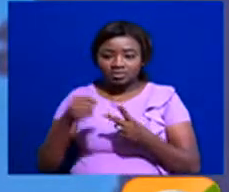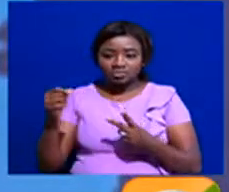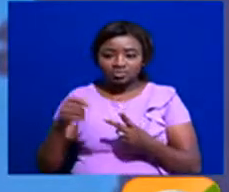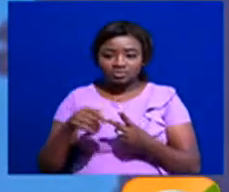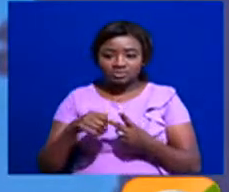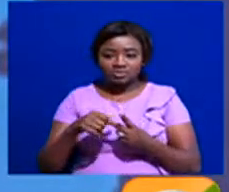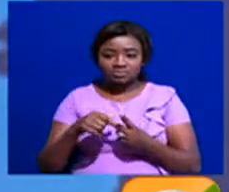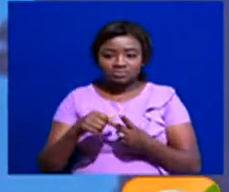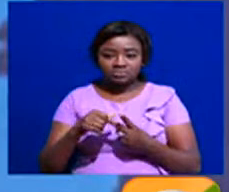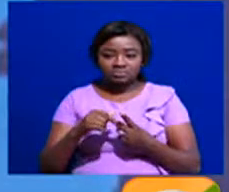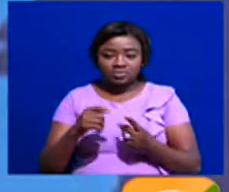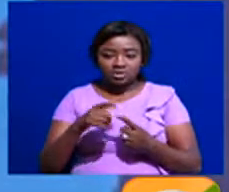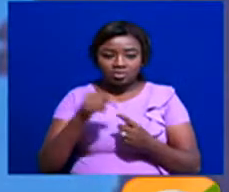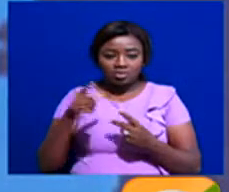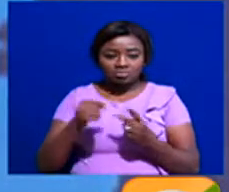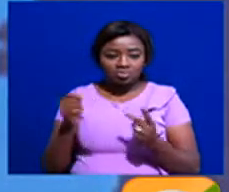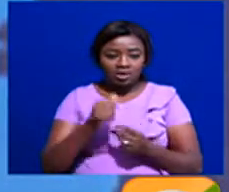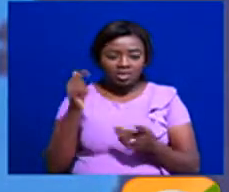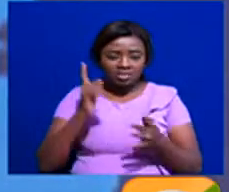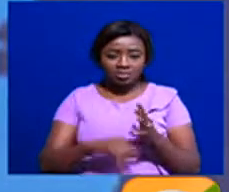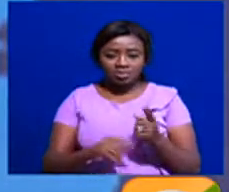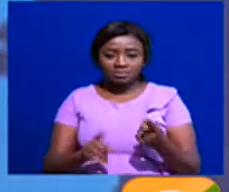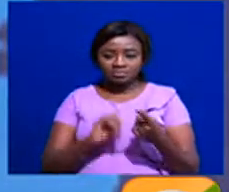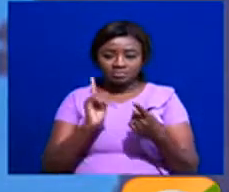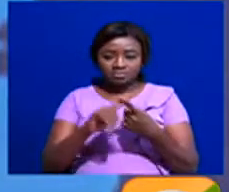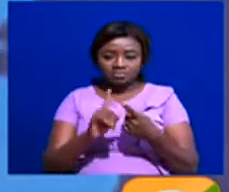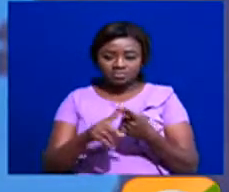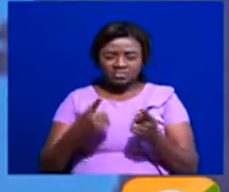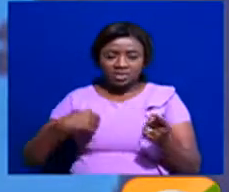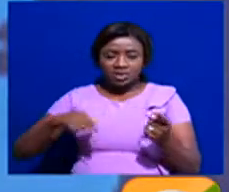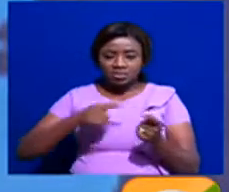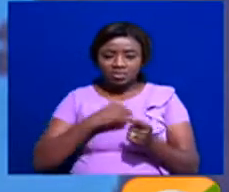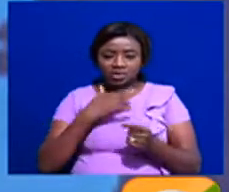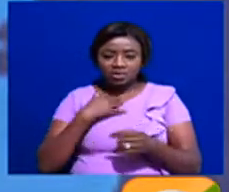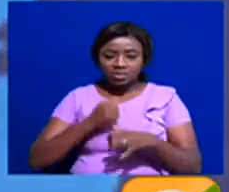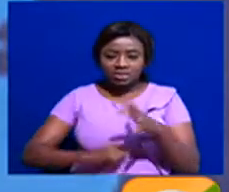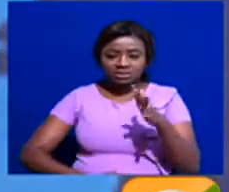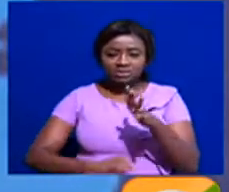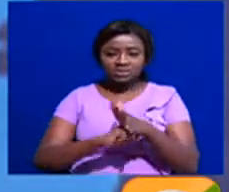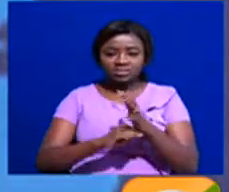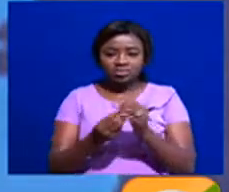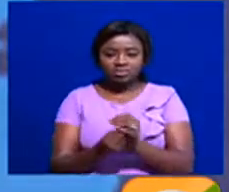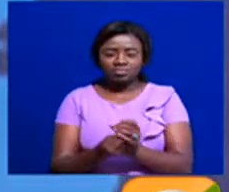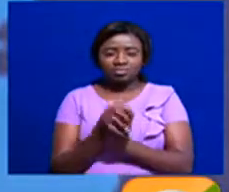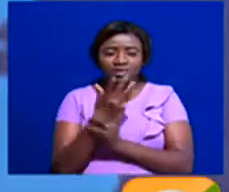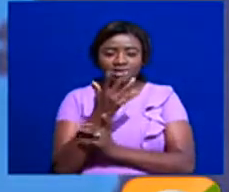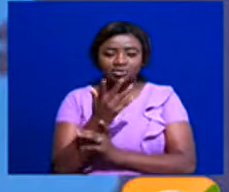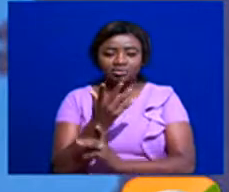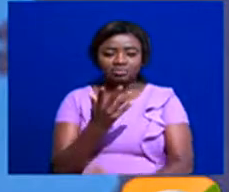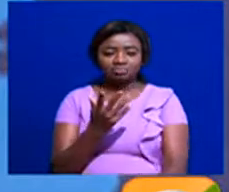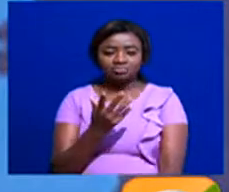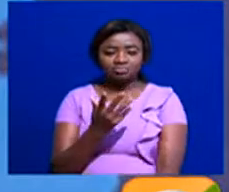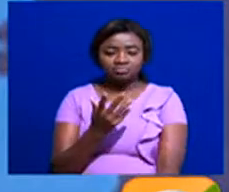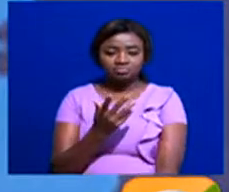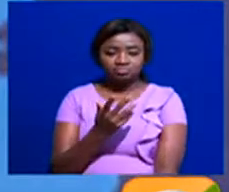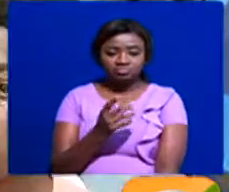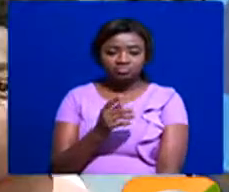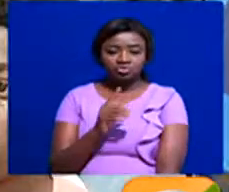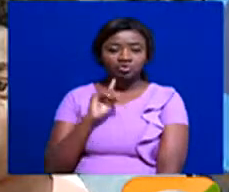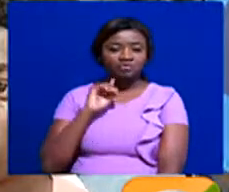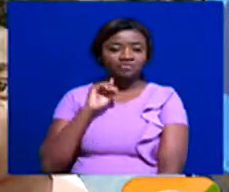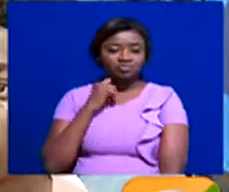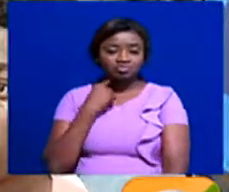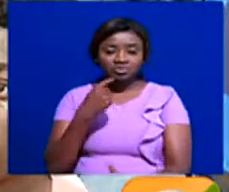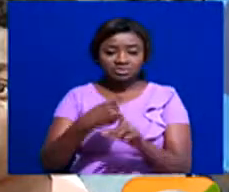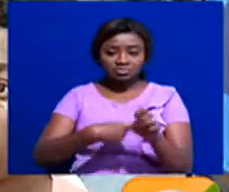at. One is that we are really promoting the production of sweet potatoes across the county. And we are